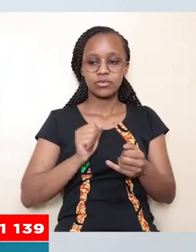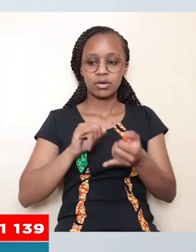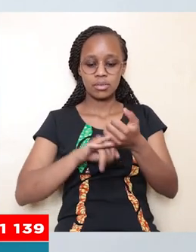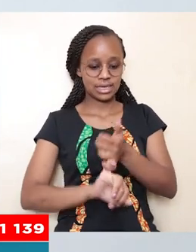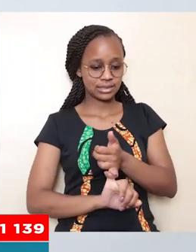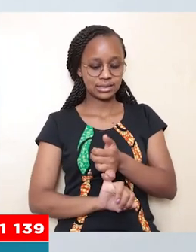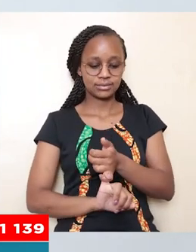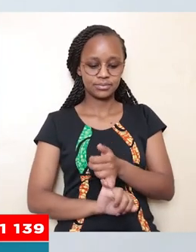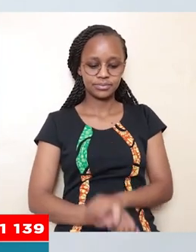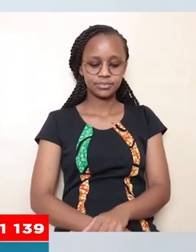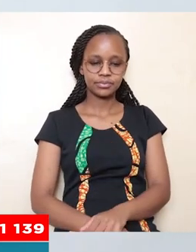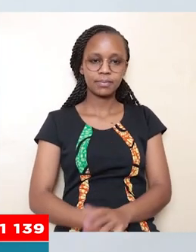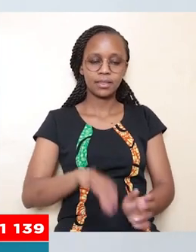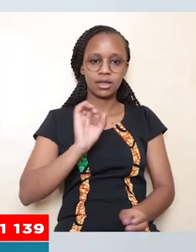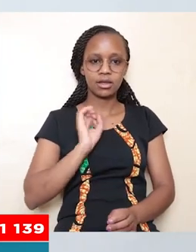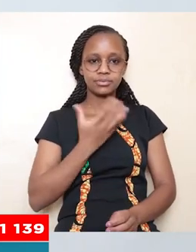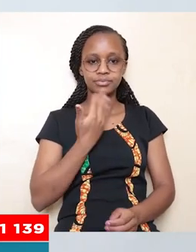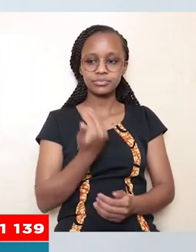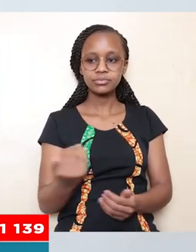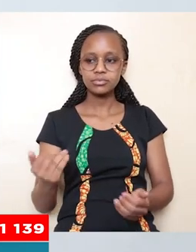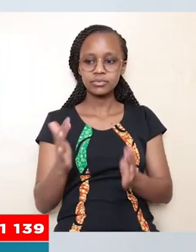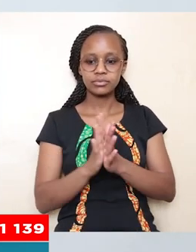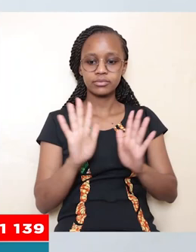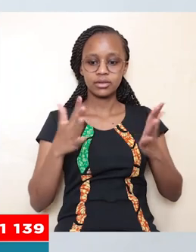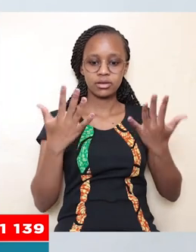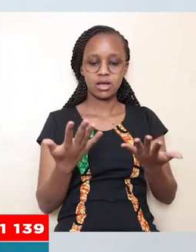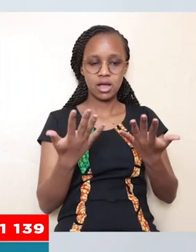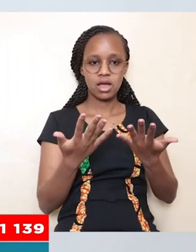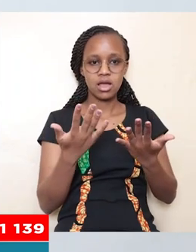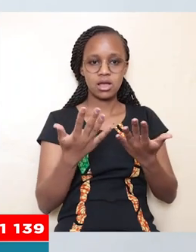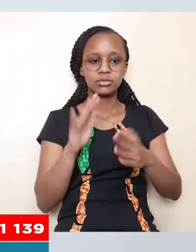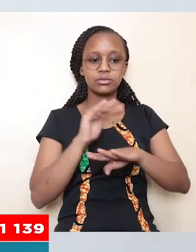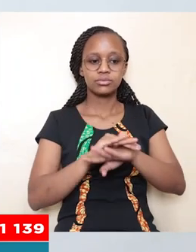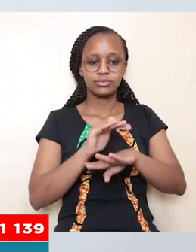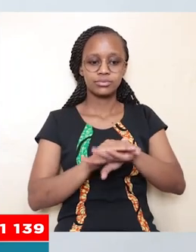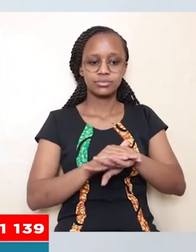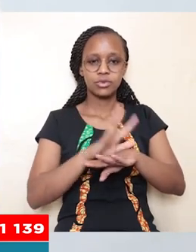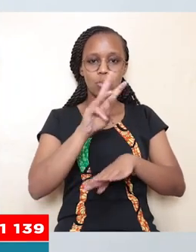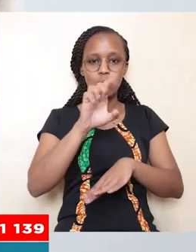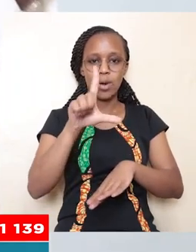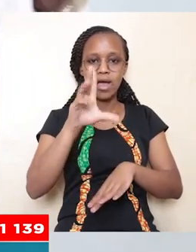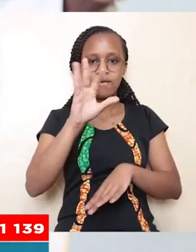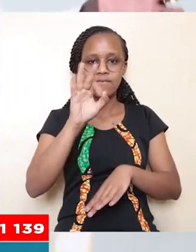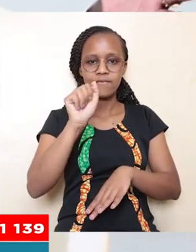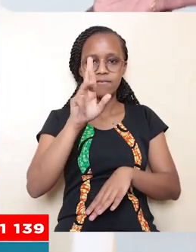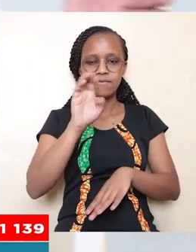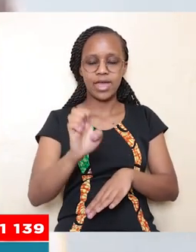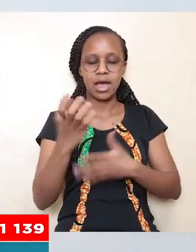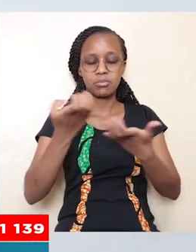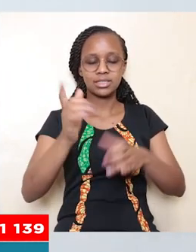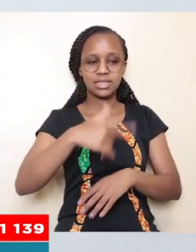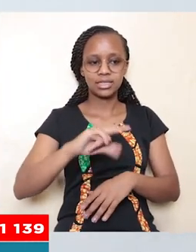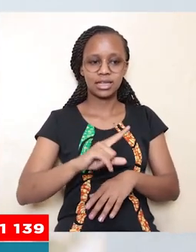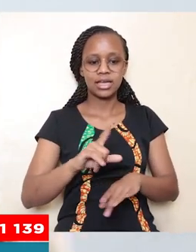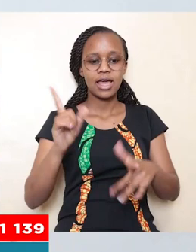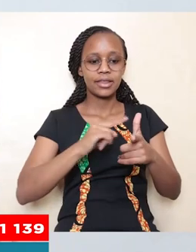marriage, that is our child. And her welfare is our business. When our son is marrying to the